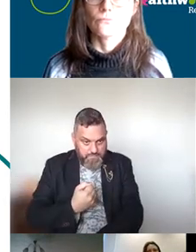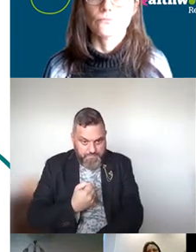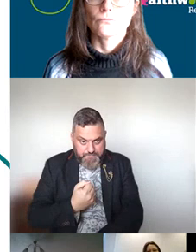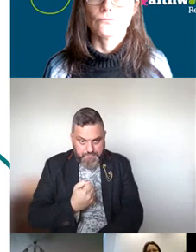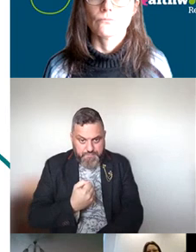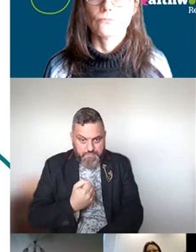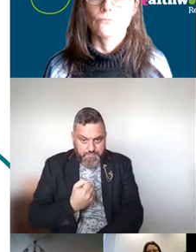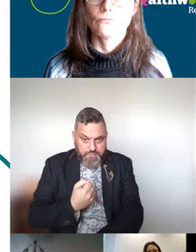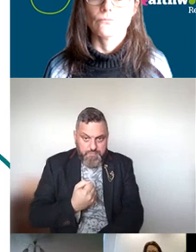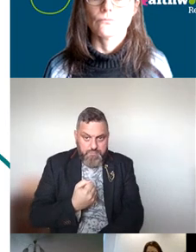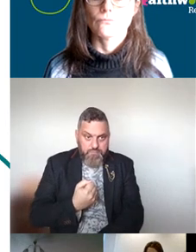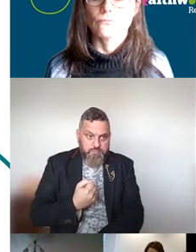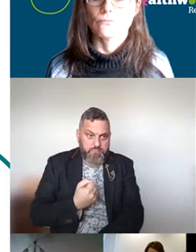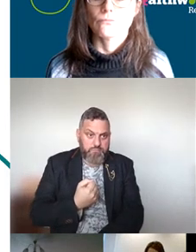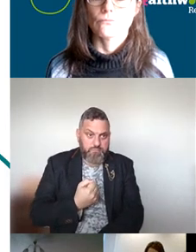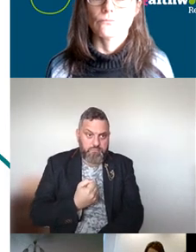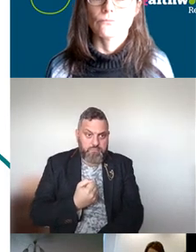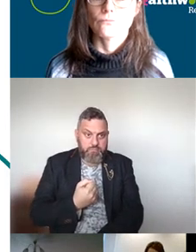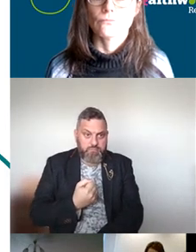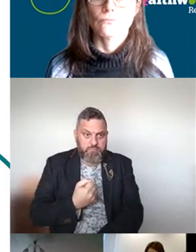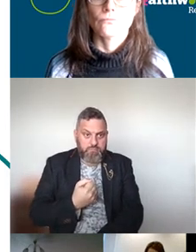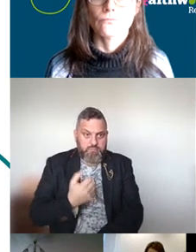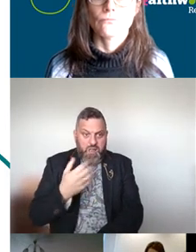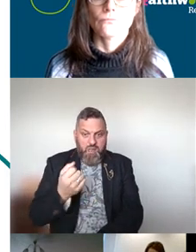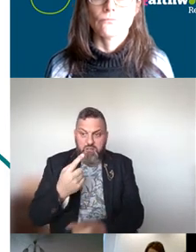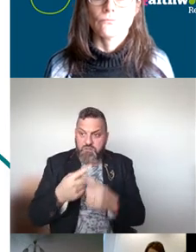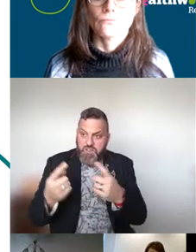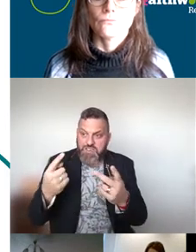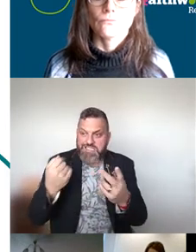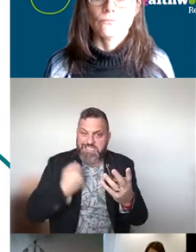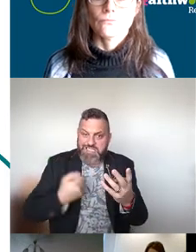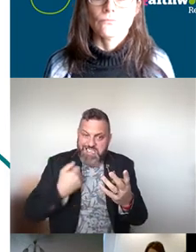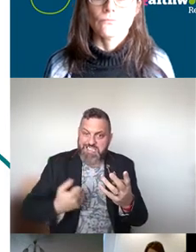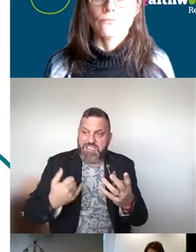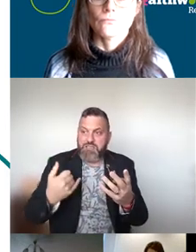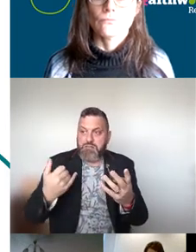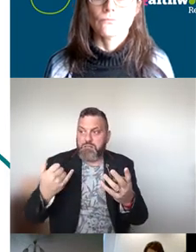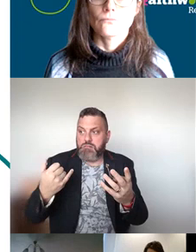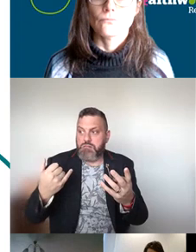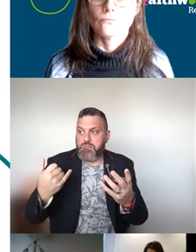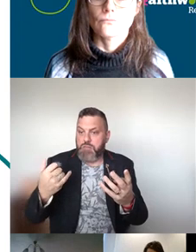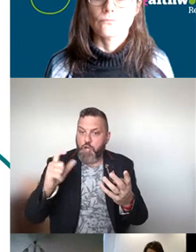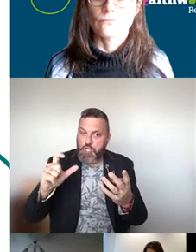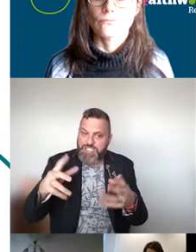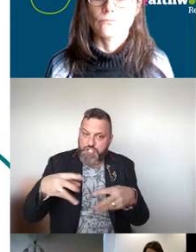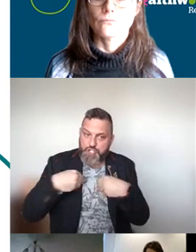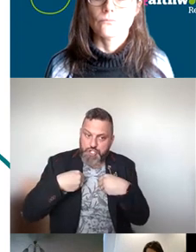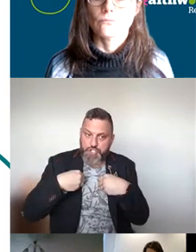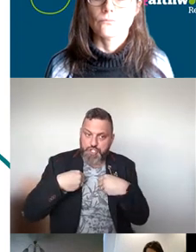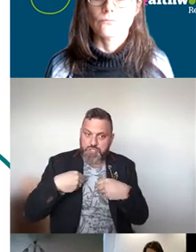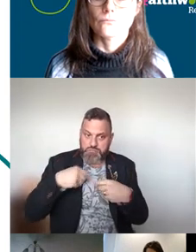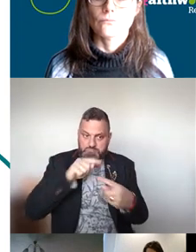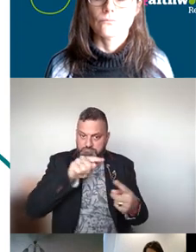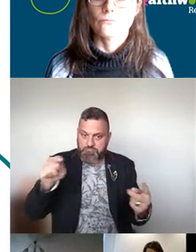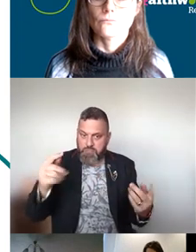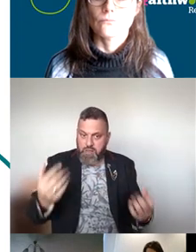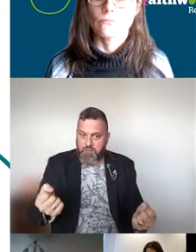about that there are a number of diseases or conditions that people will have. What can we do that